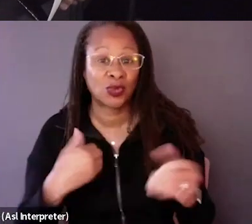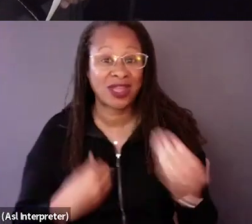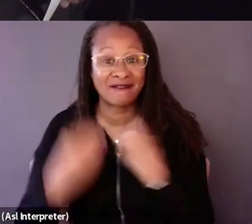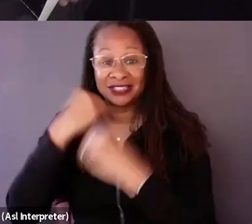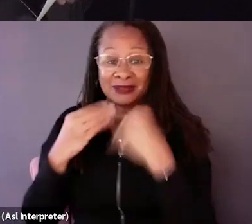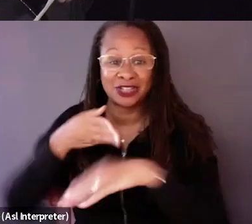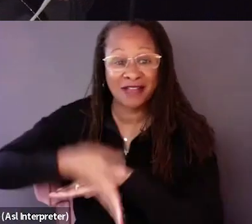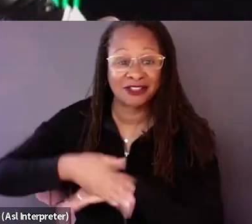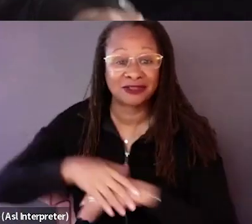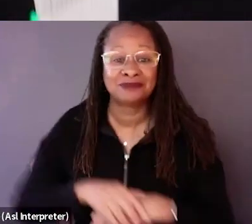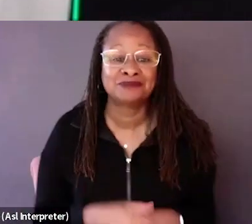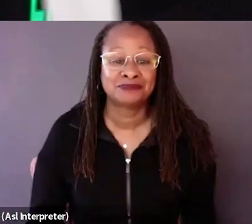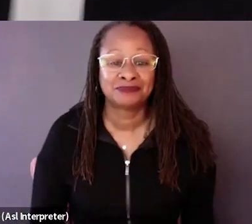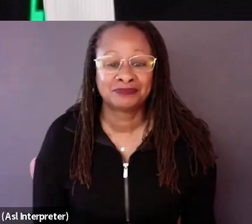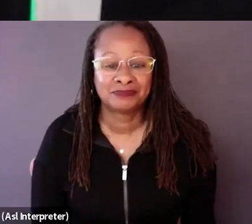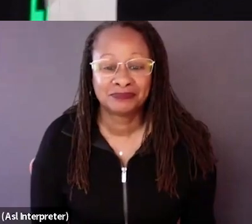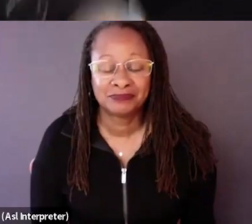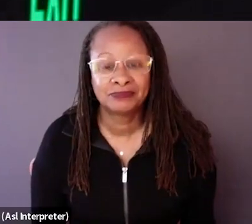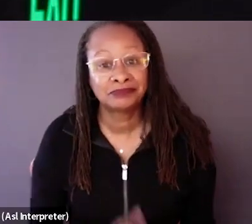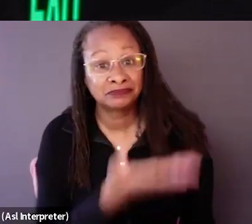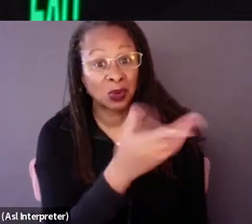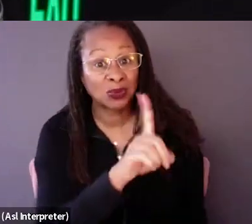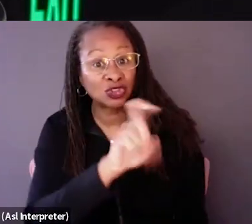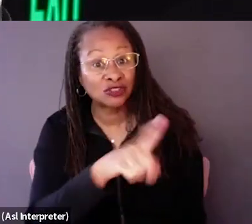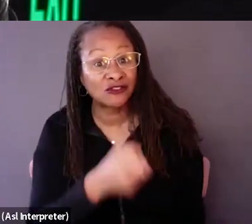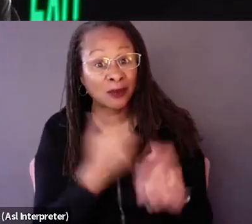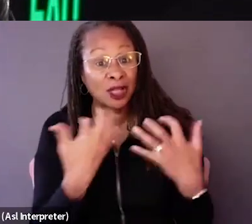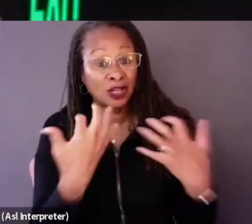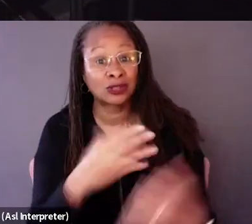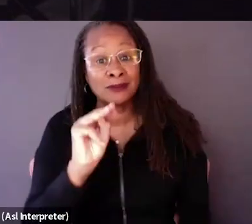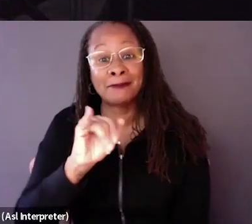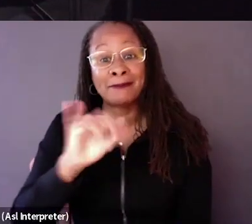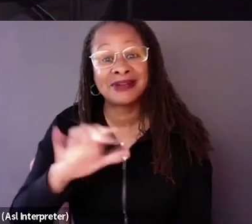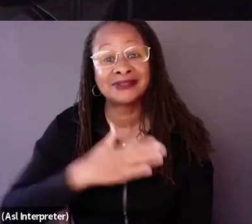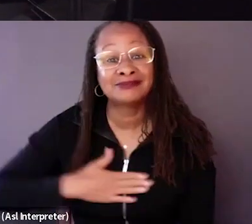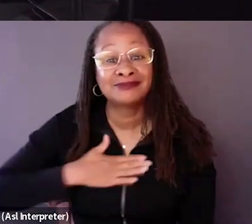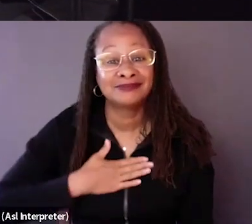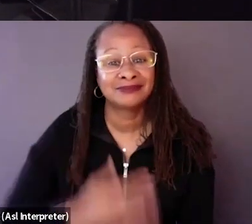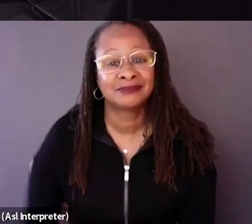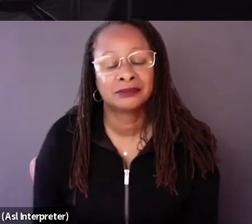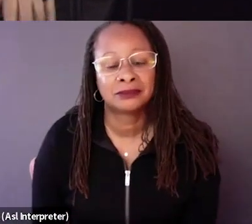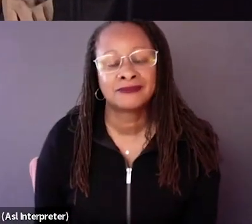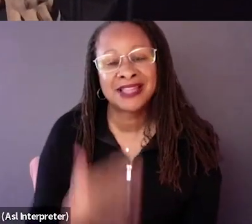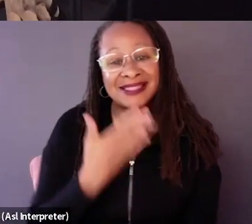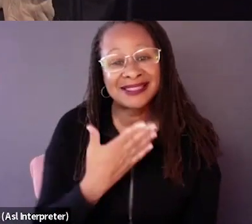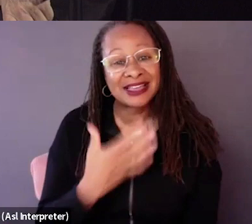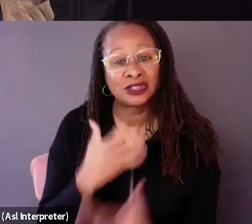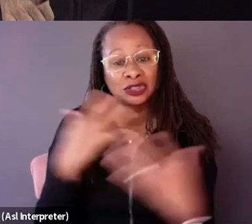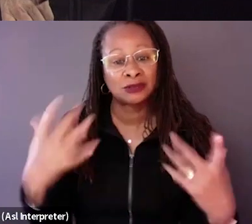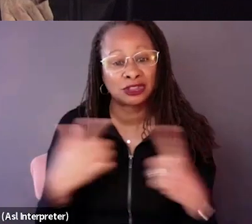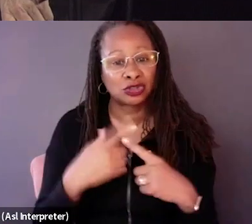sorting out the governance problem within Africa, not by building walls or, you